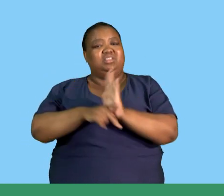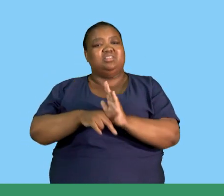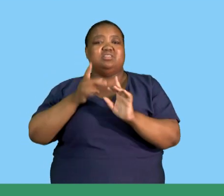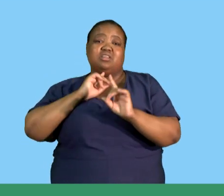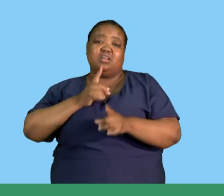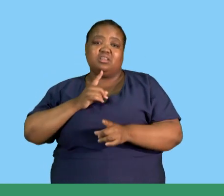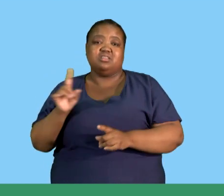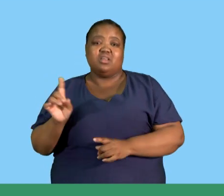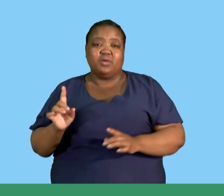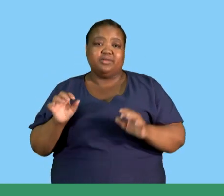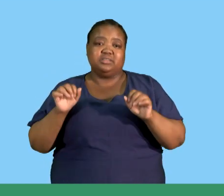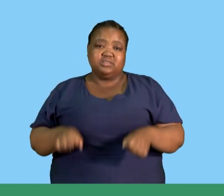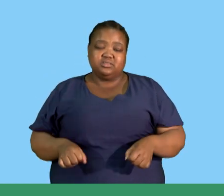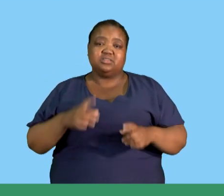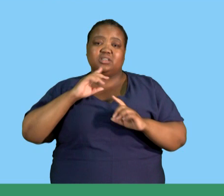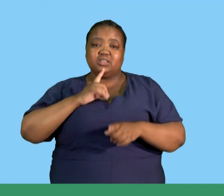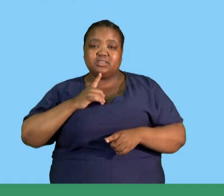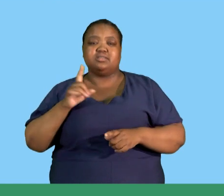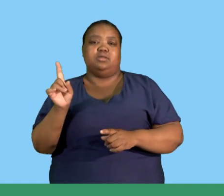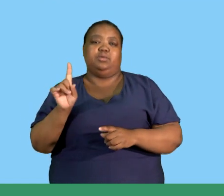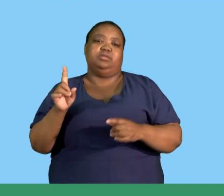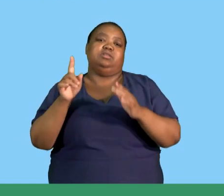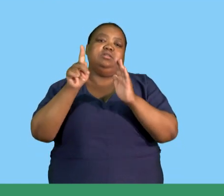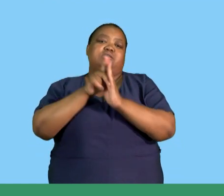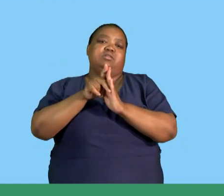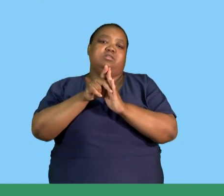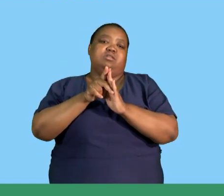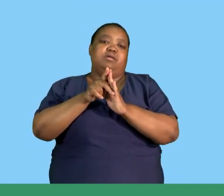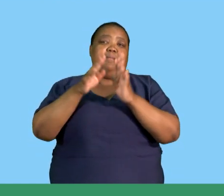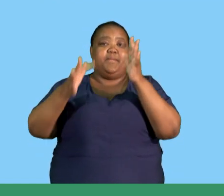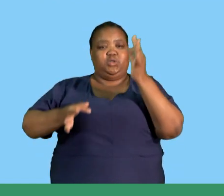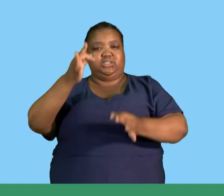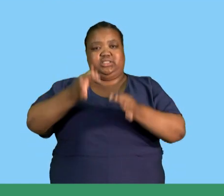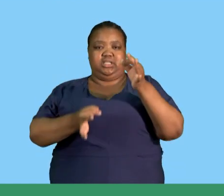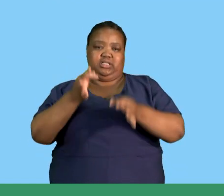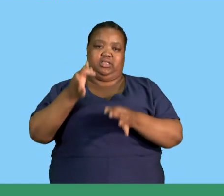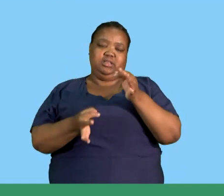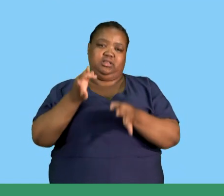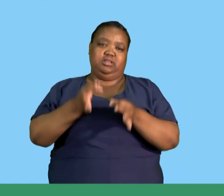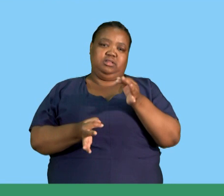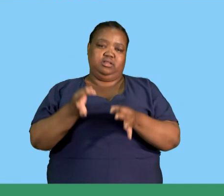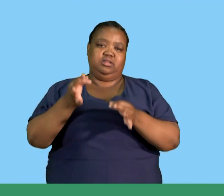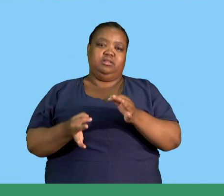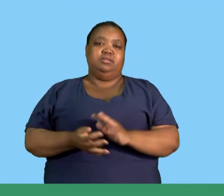policies? Yes, you are correct. So what is the answer? It's political.